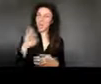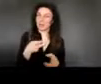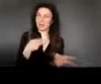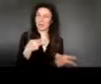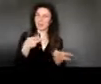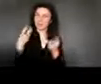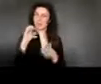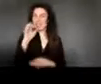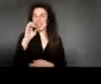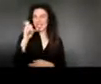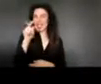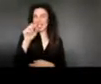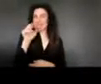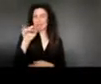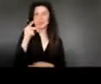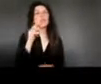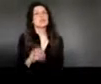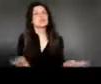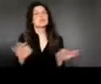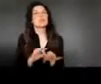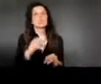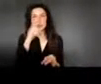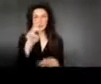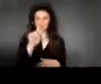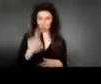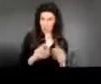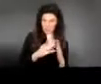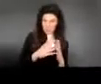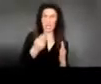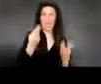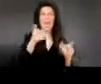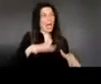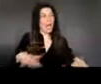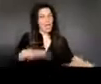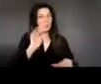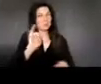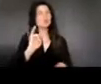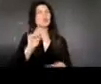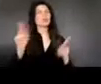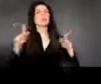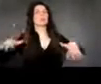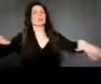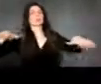I think the city itself and that land has become almost seen as a